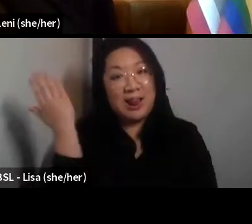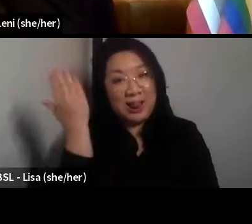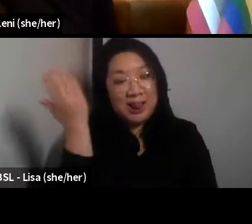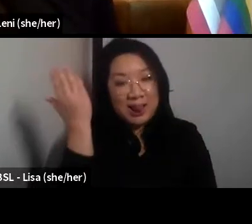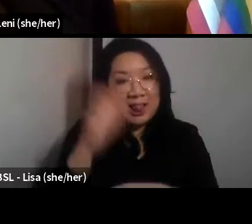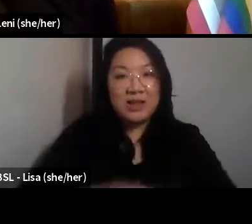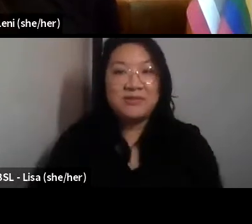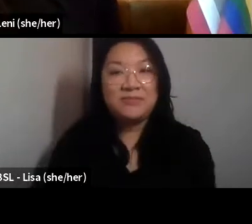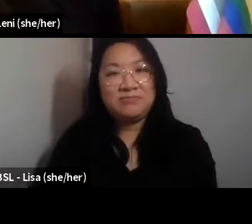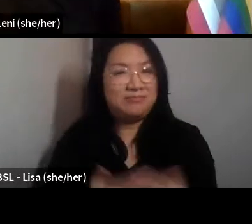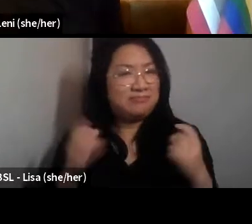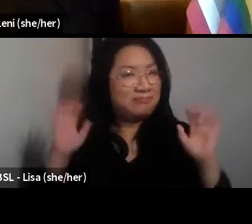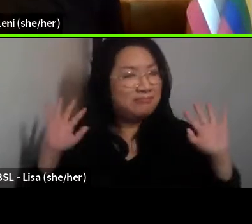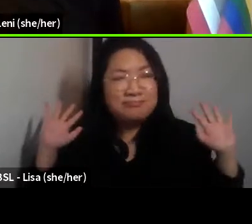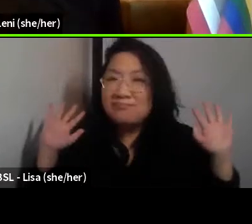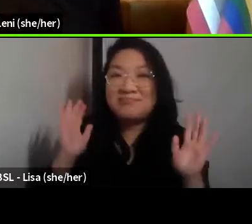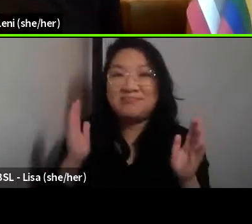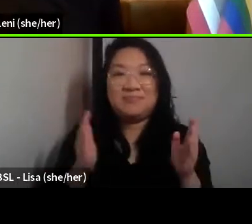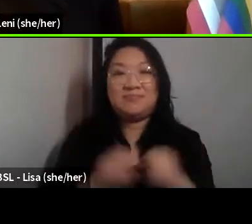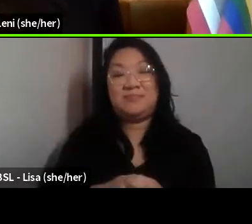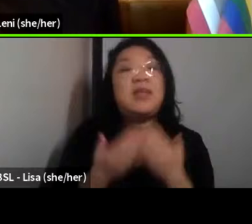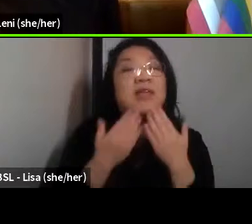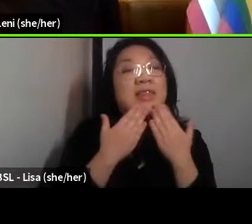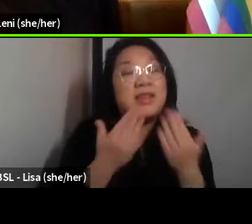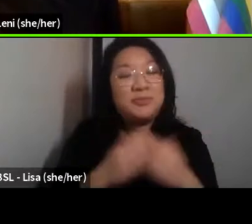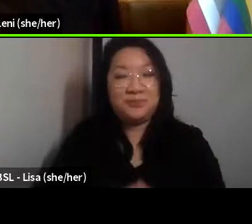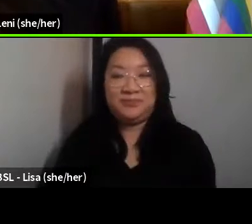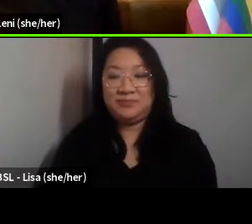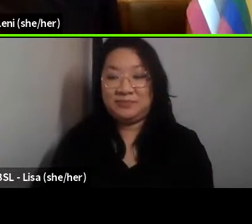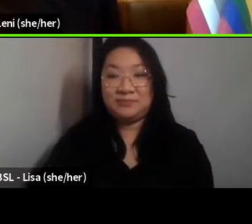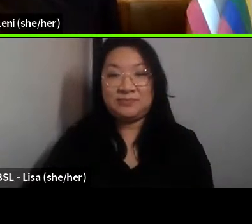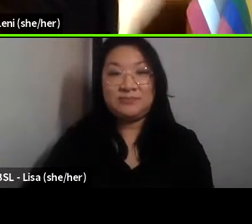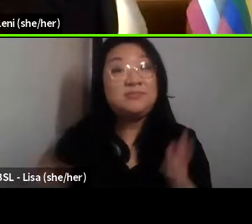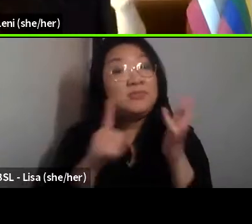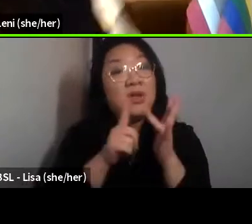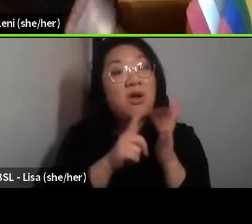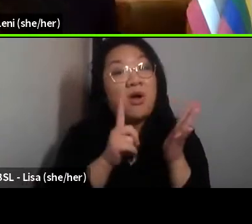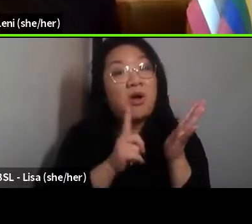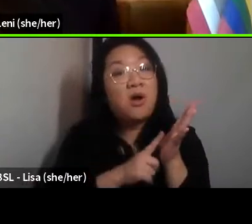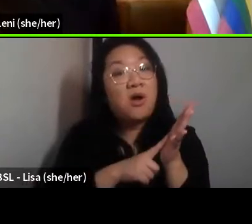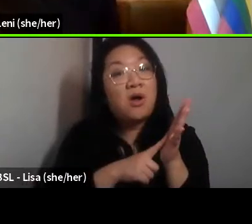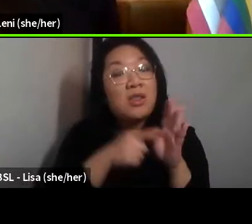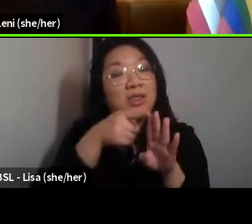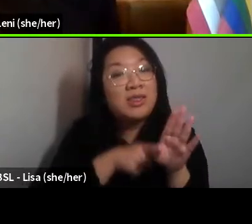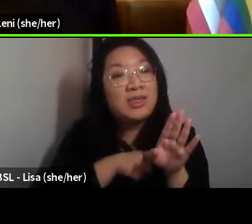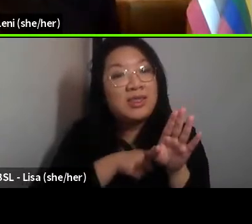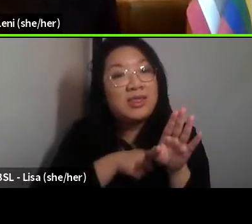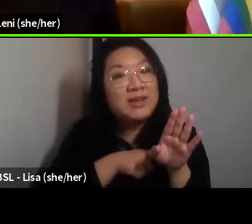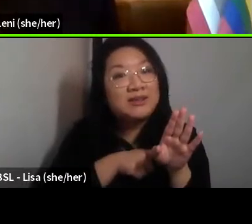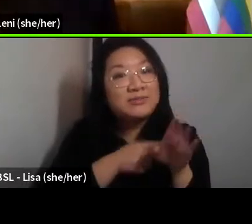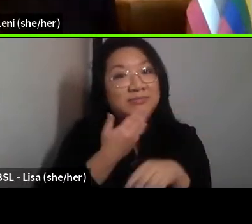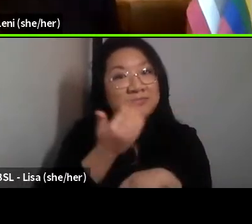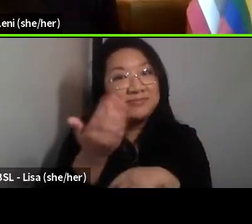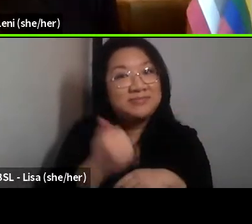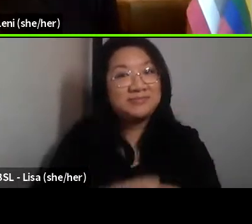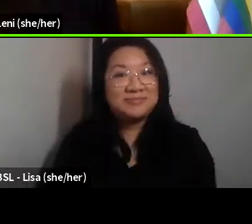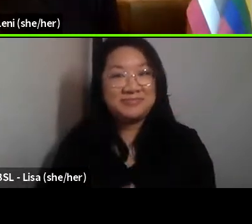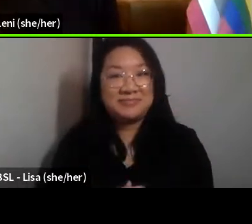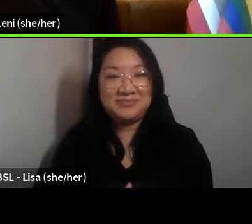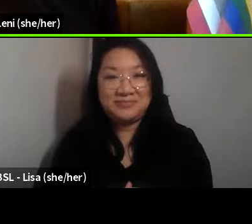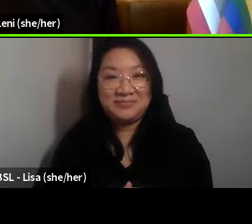up to. Thanks, Yasmin. Ollie, can I go over to you? You're the next person on my screen.